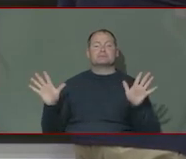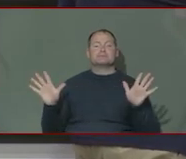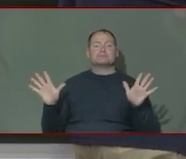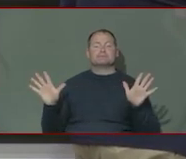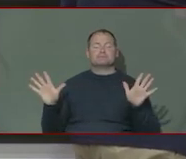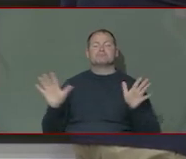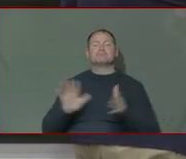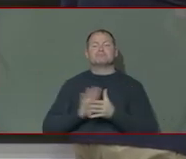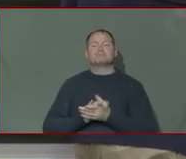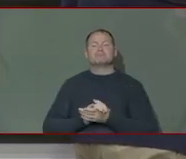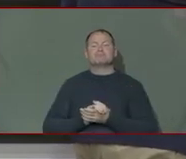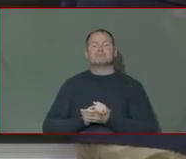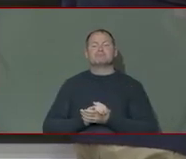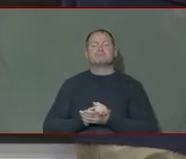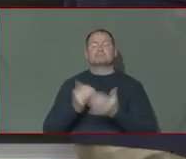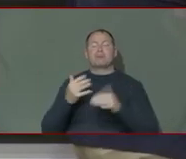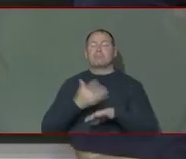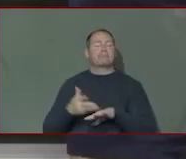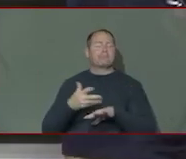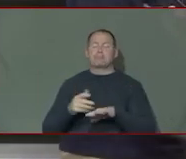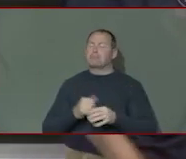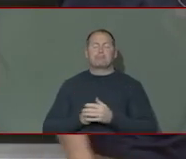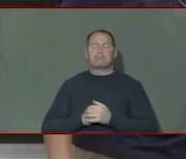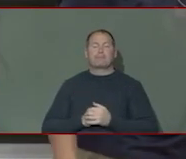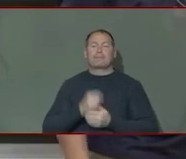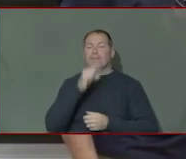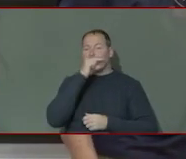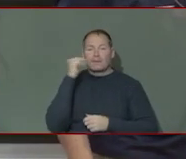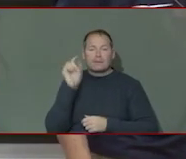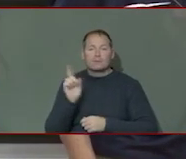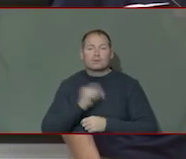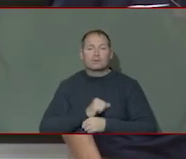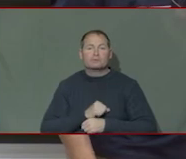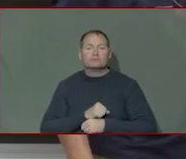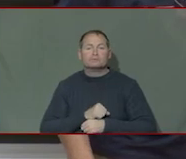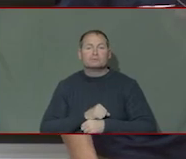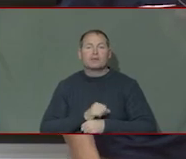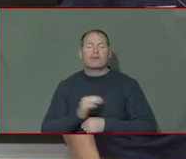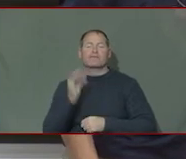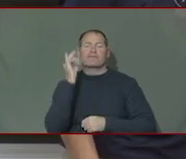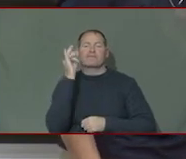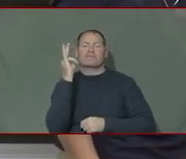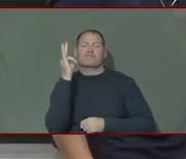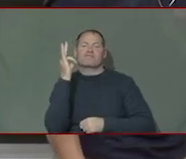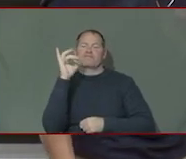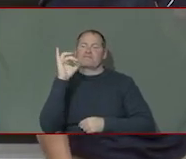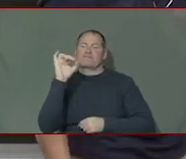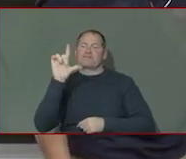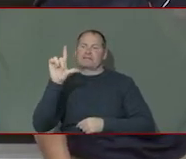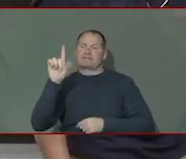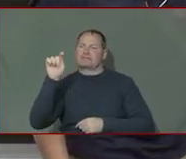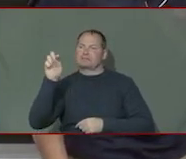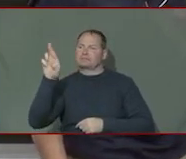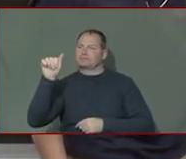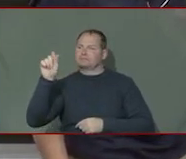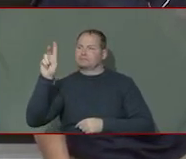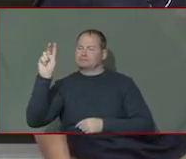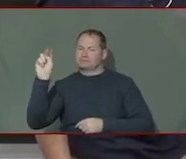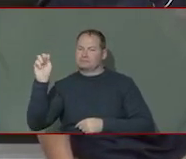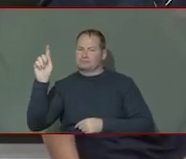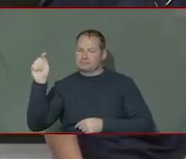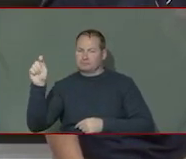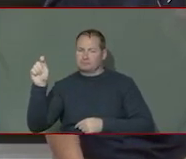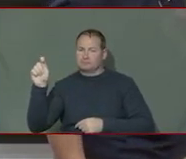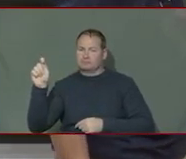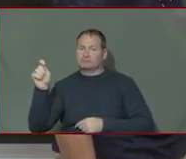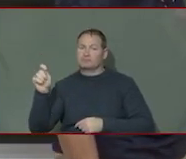here, is not called blood anymore, it's called what? Filtrate. And in that filtrate, do we find salts?